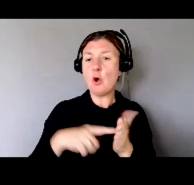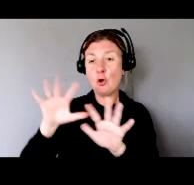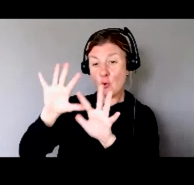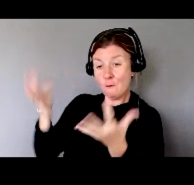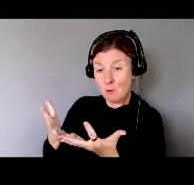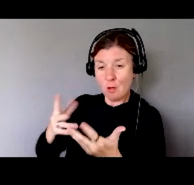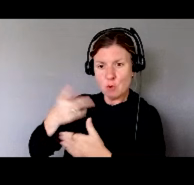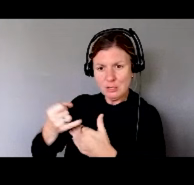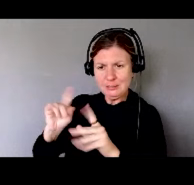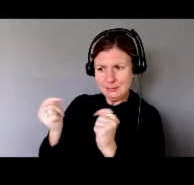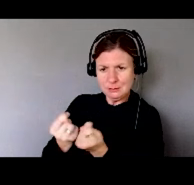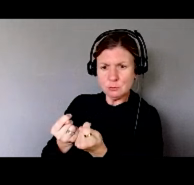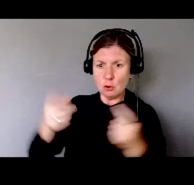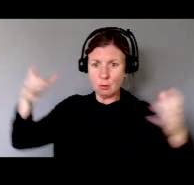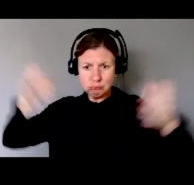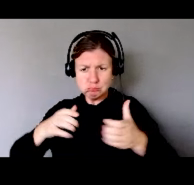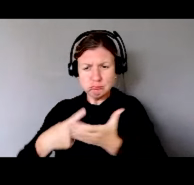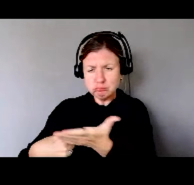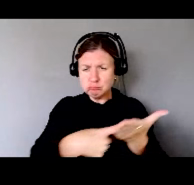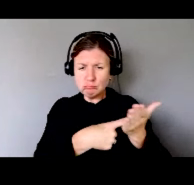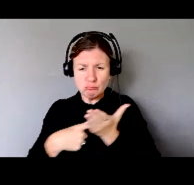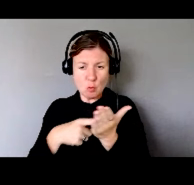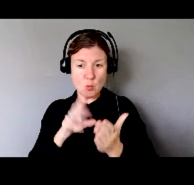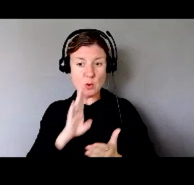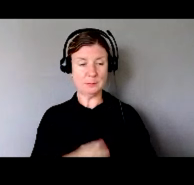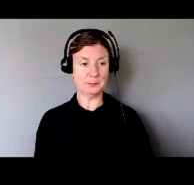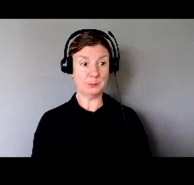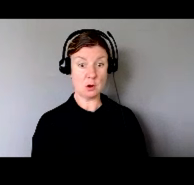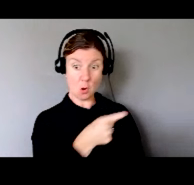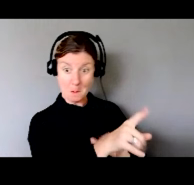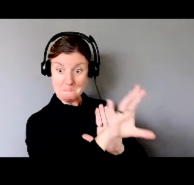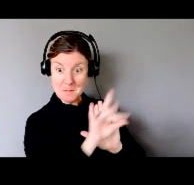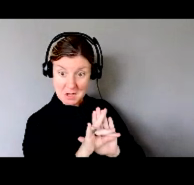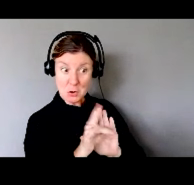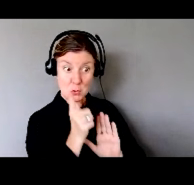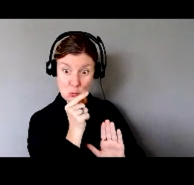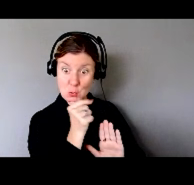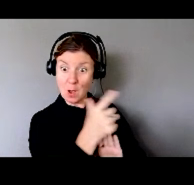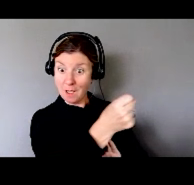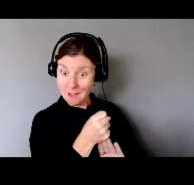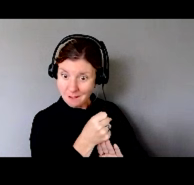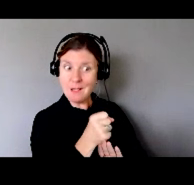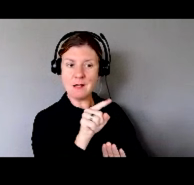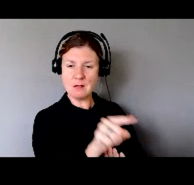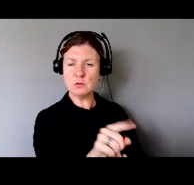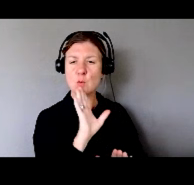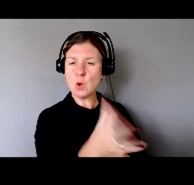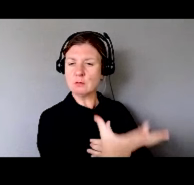on board. The selected artists will participate in the design process for the remainder of the